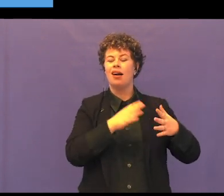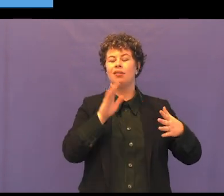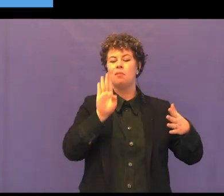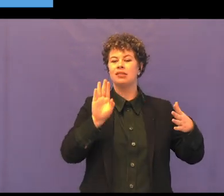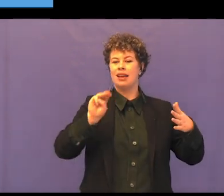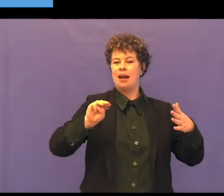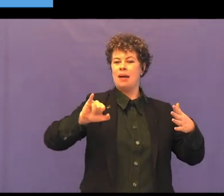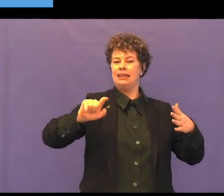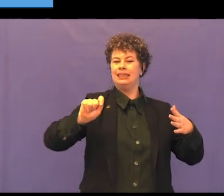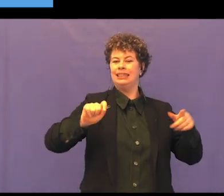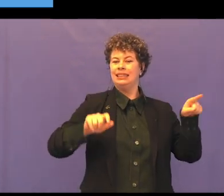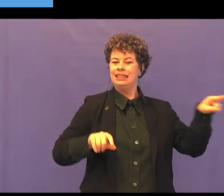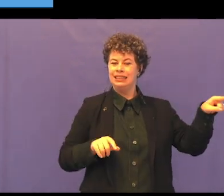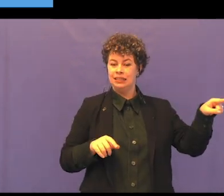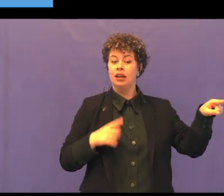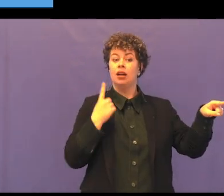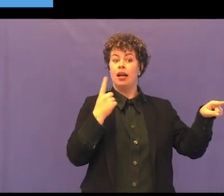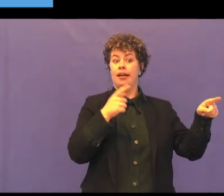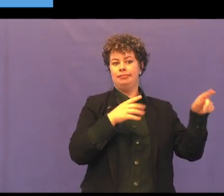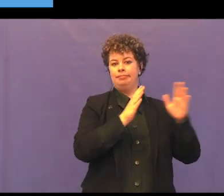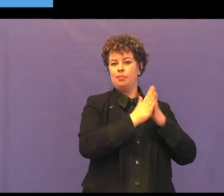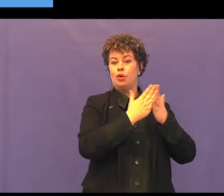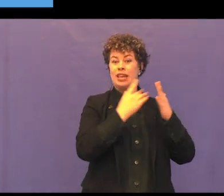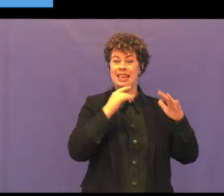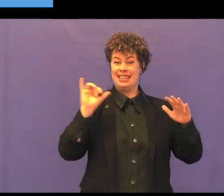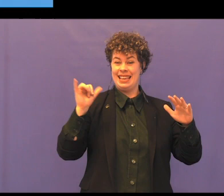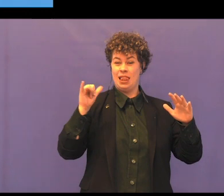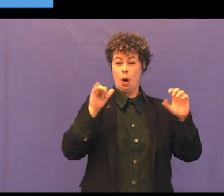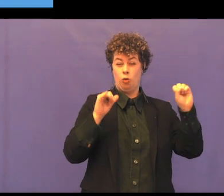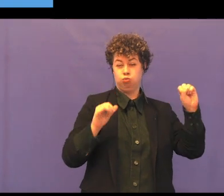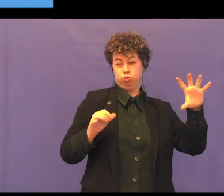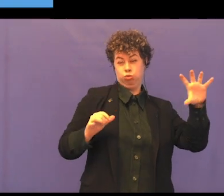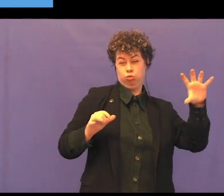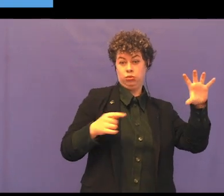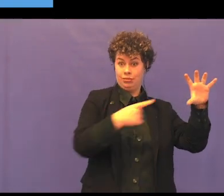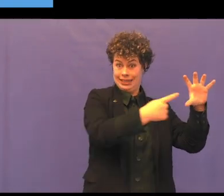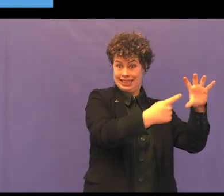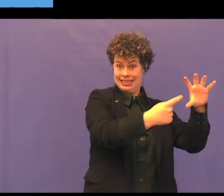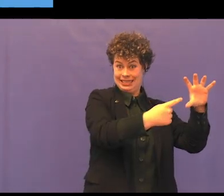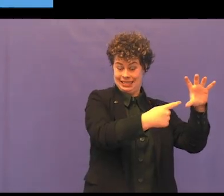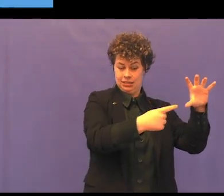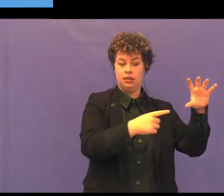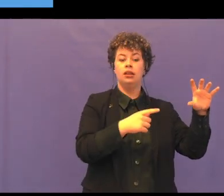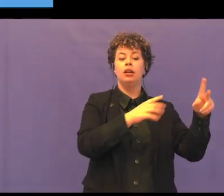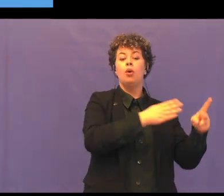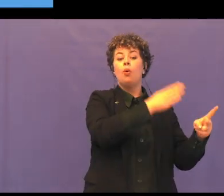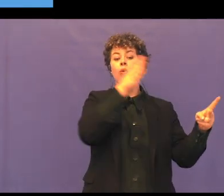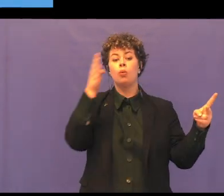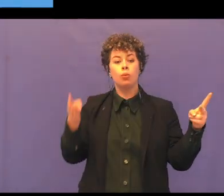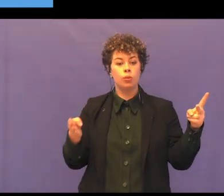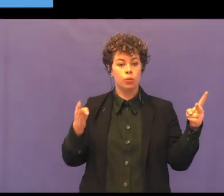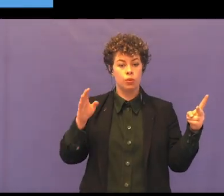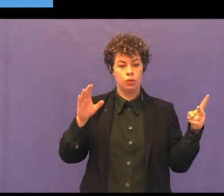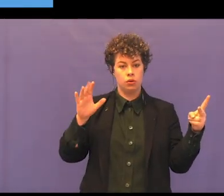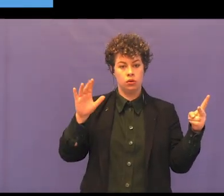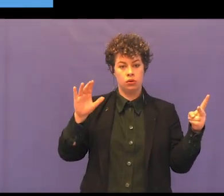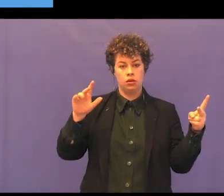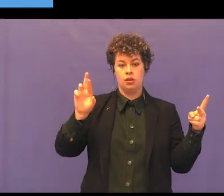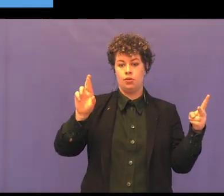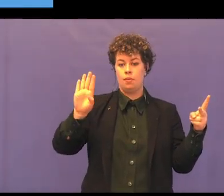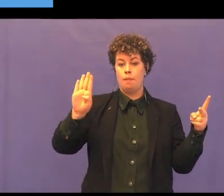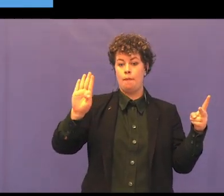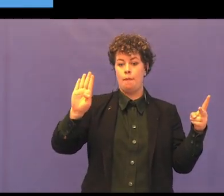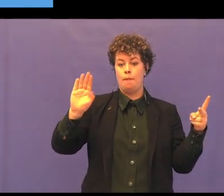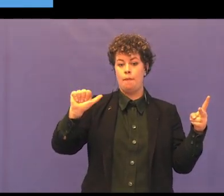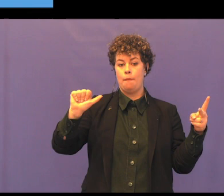is professor of economics in the Graduate Institute in Geneva, his book, The Globotics Upheaval, both of them make a very,